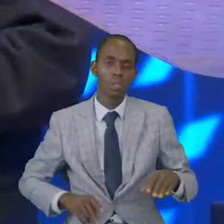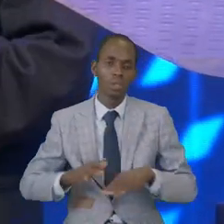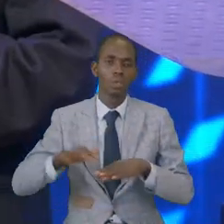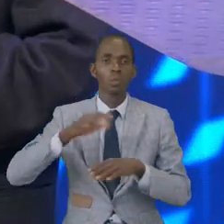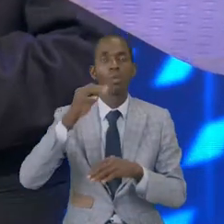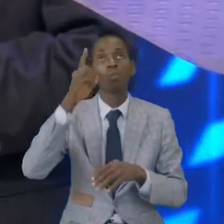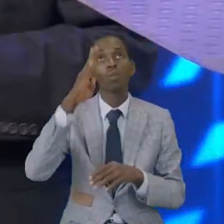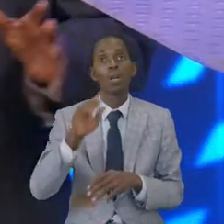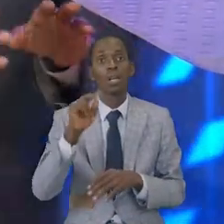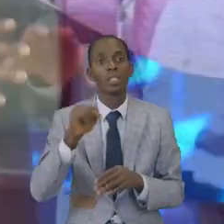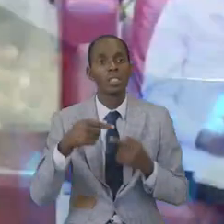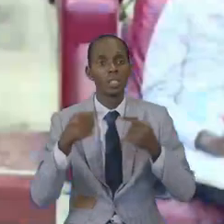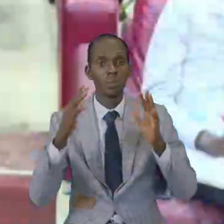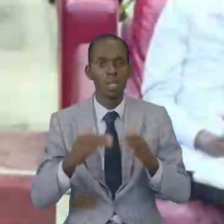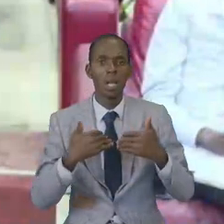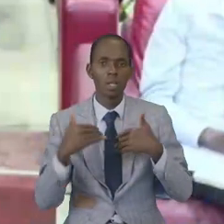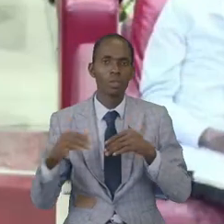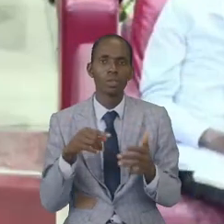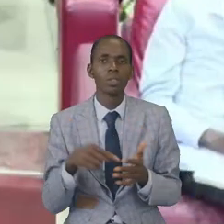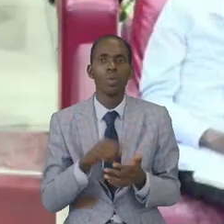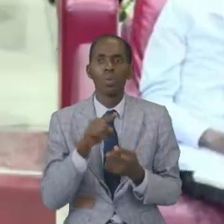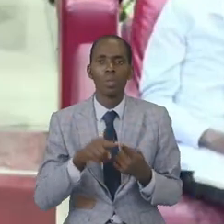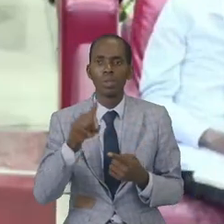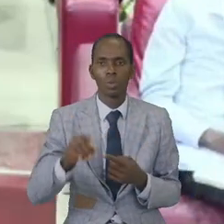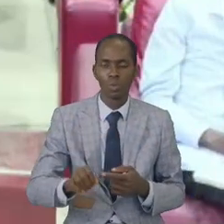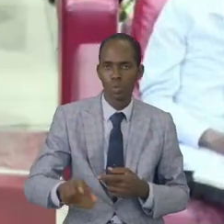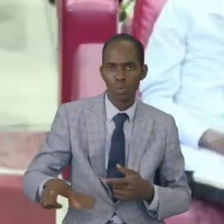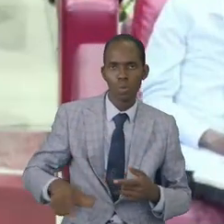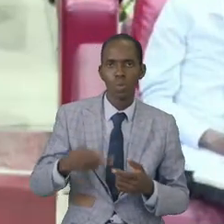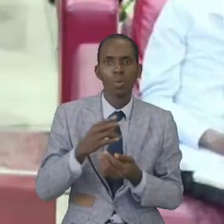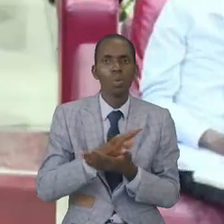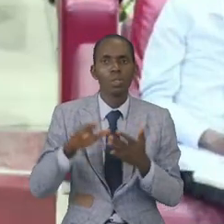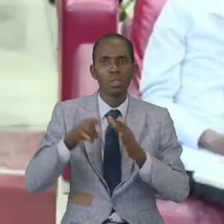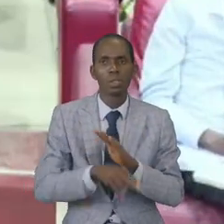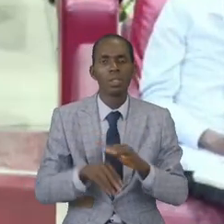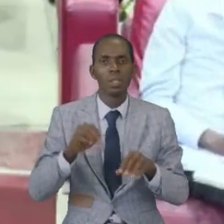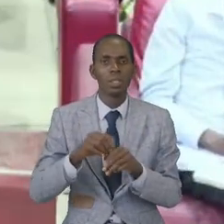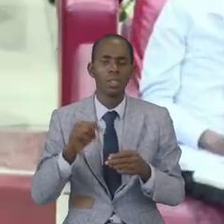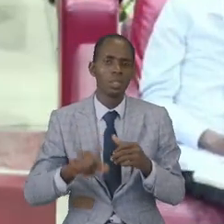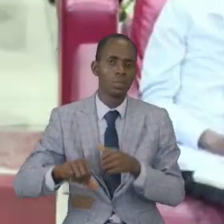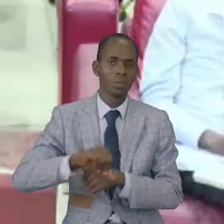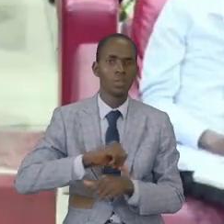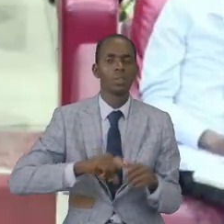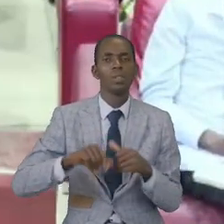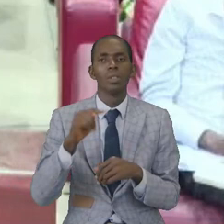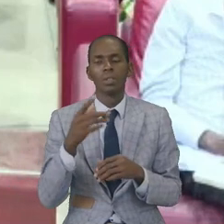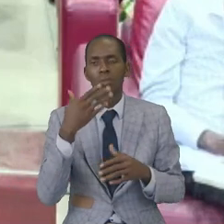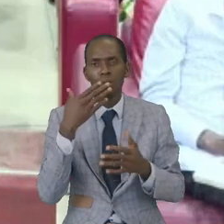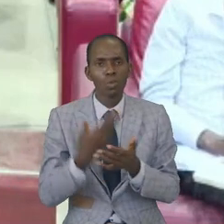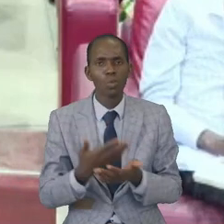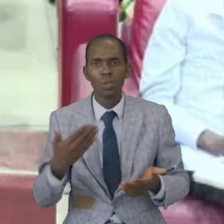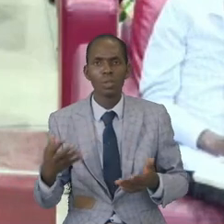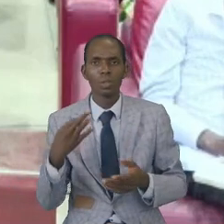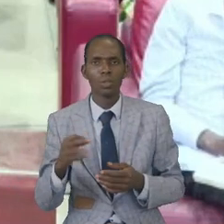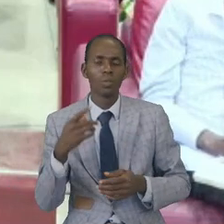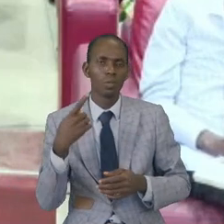done this. When you sow holiness in the fellowship, the good seed of the word that will prepare